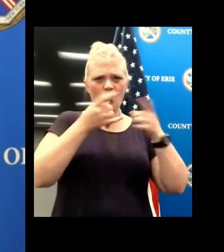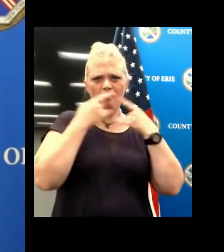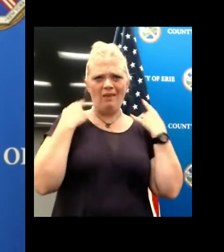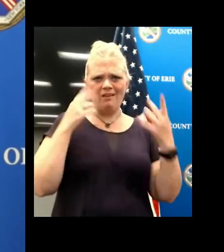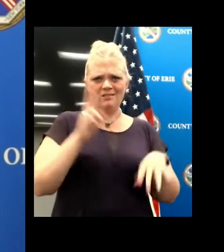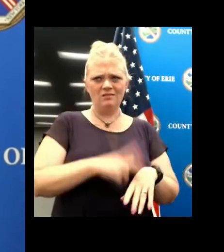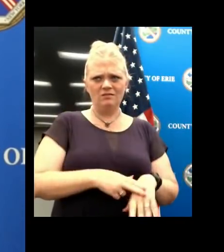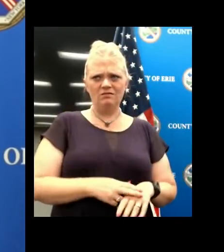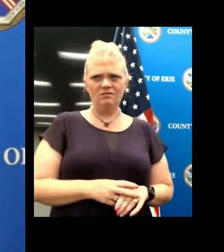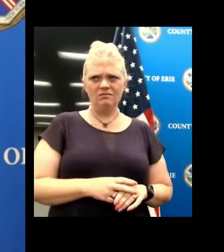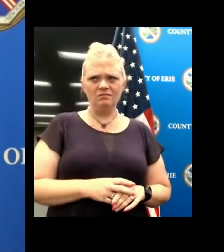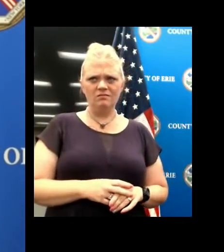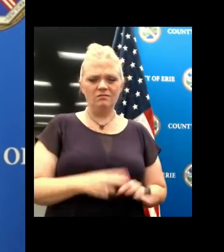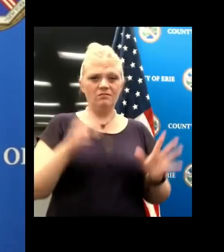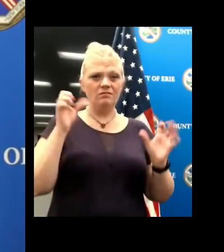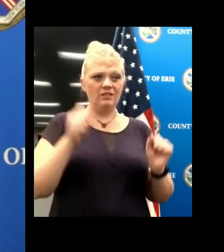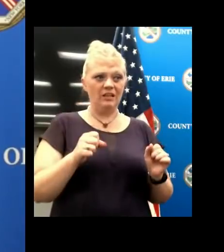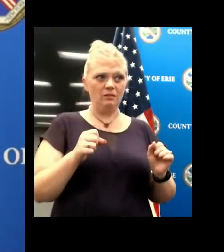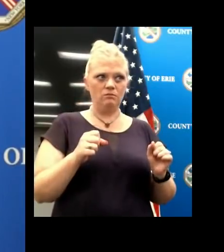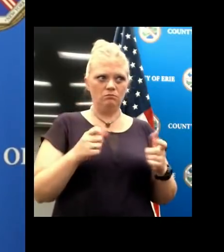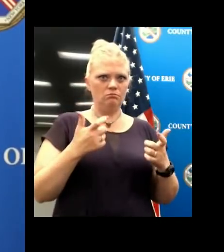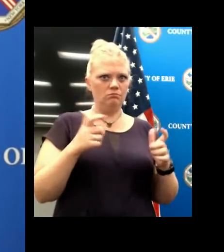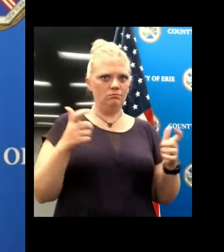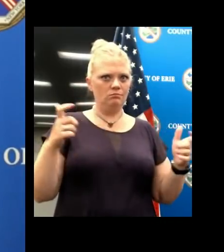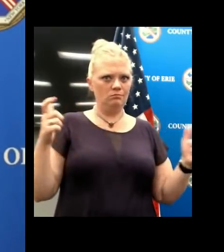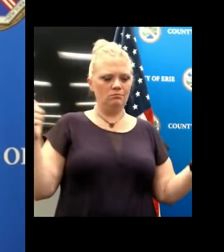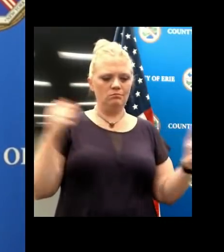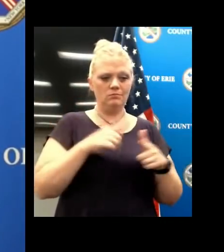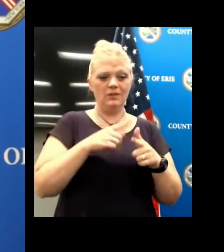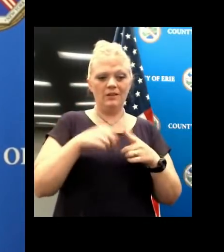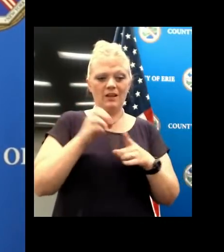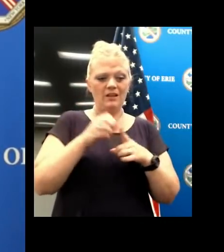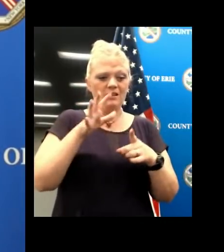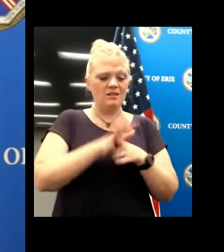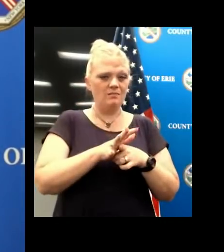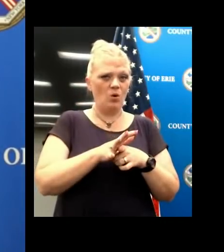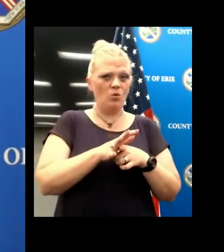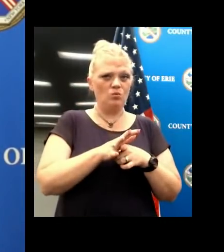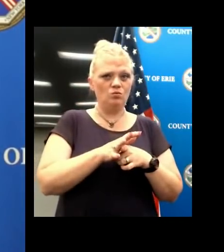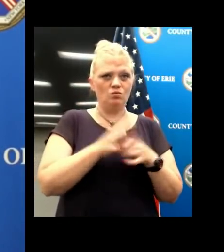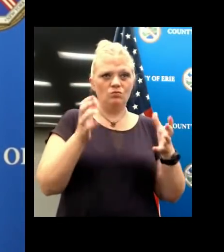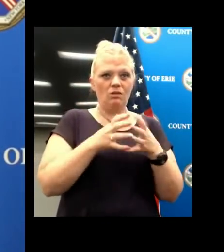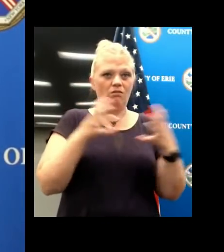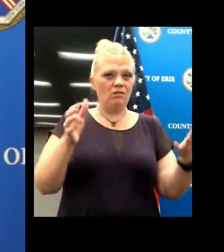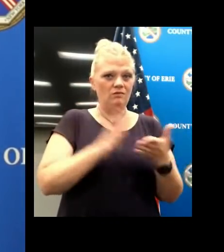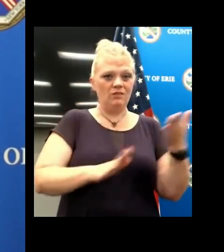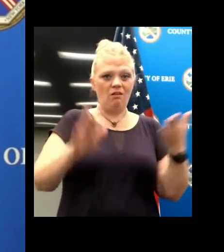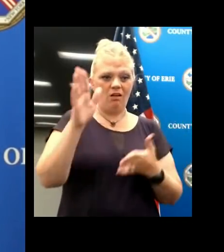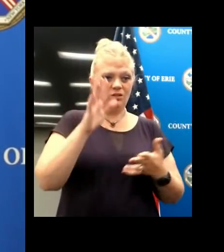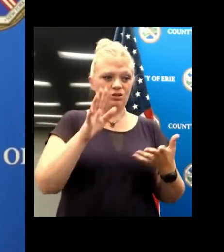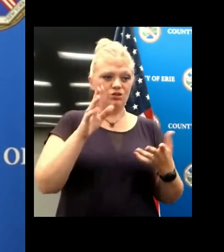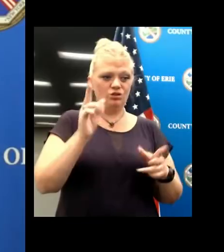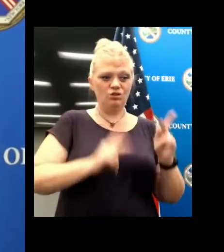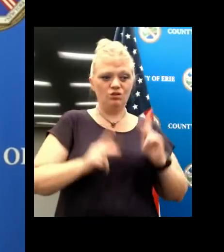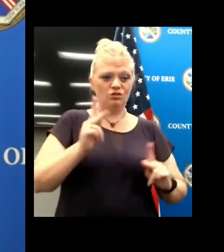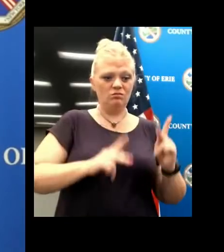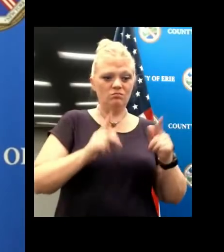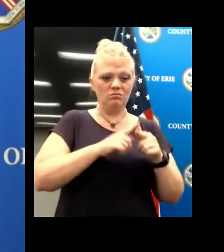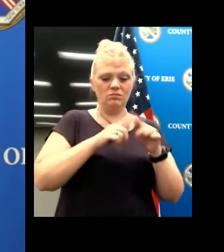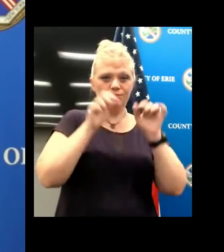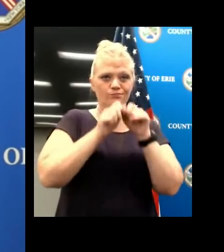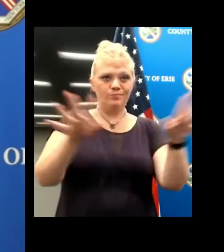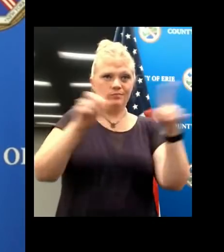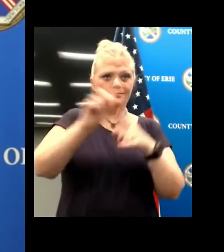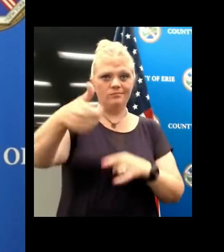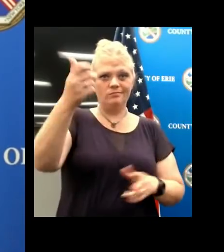course, and they can get very large, and they're exposing a very large subset of our college population, and that can then spread it on to everyone